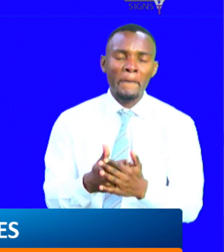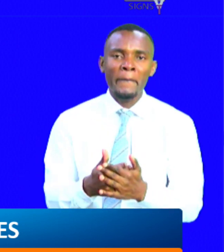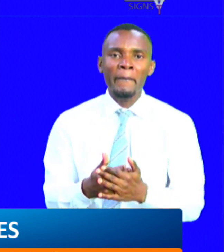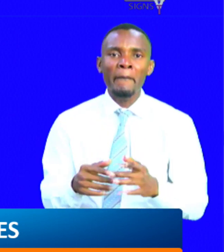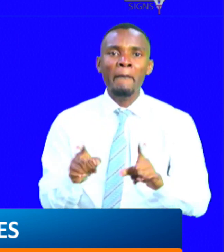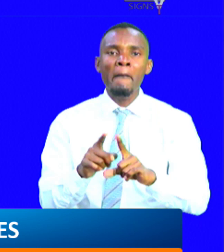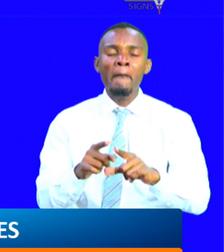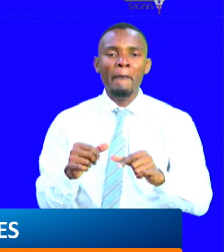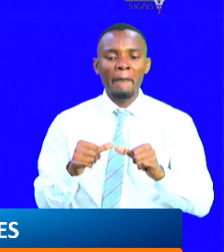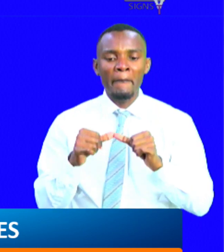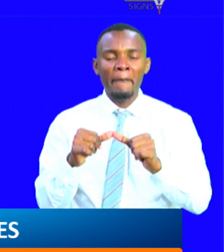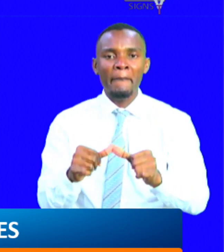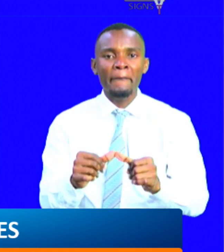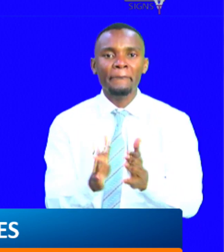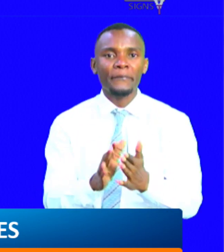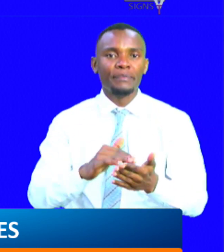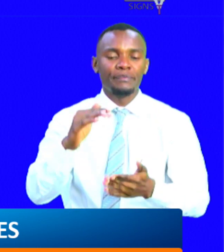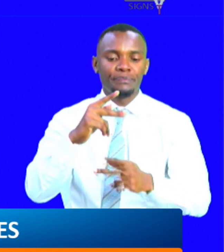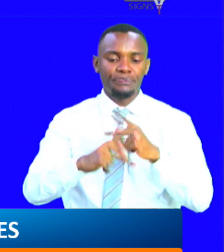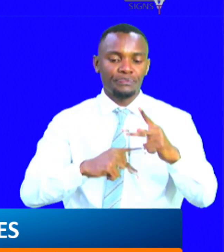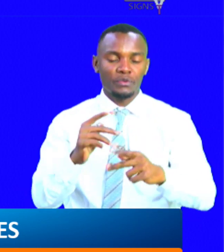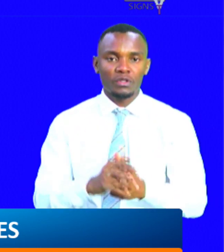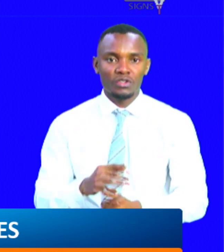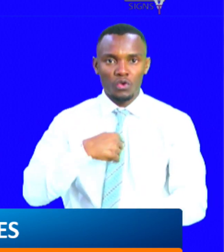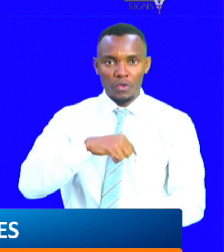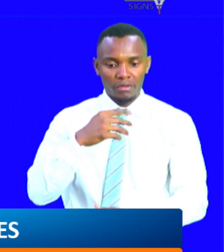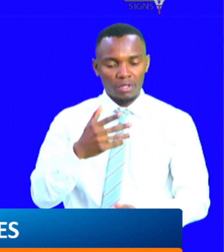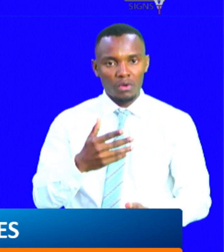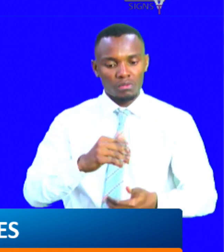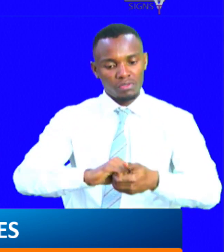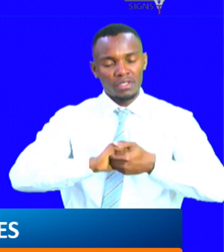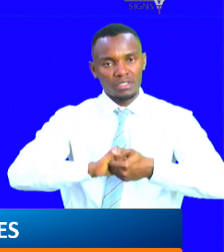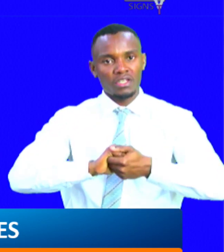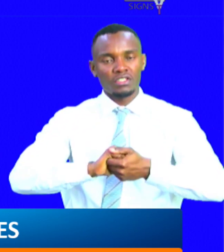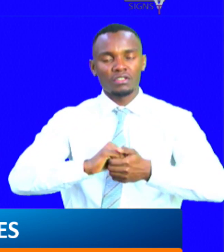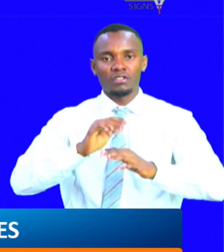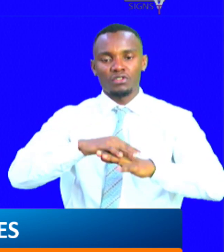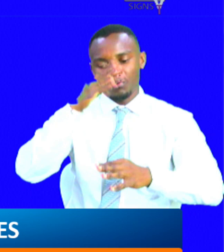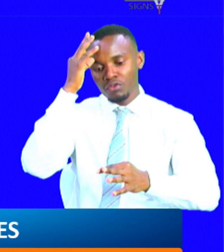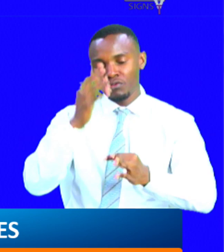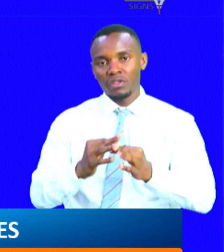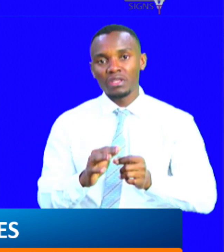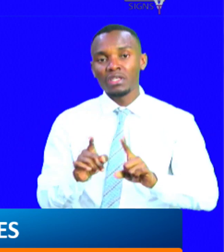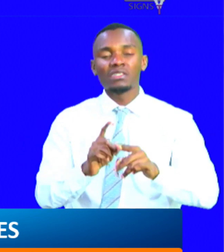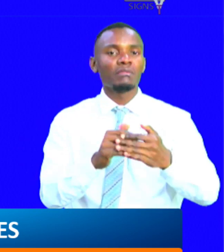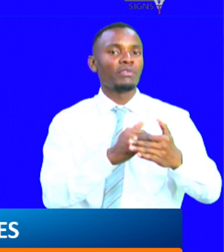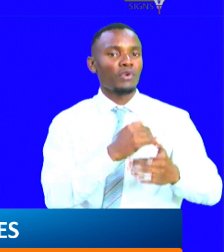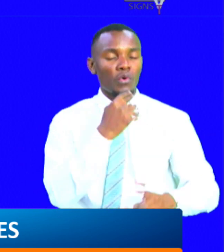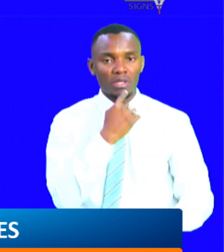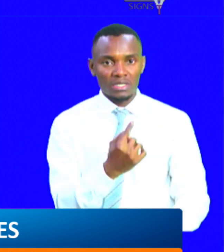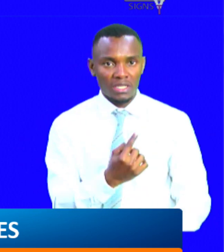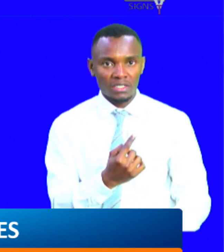make further progress. For us, we're engaging in good faith. As we said before, we will engage in line with